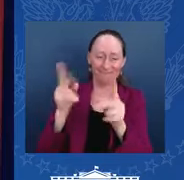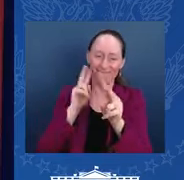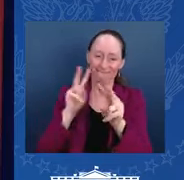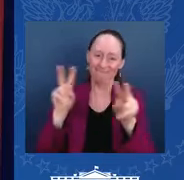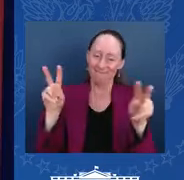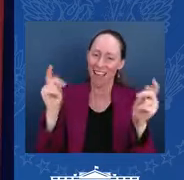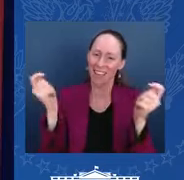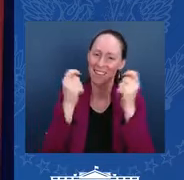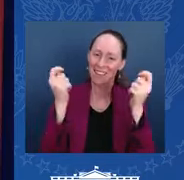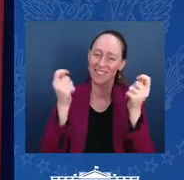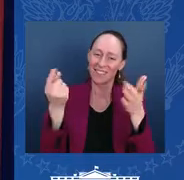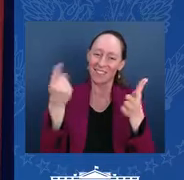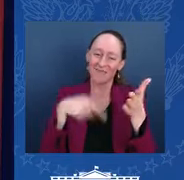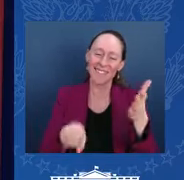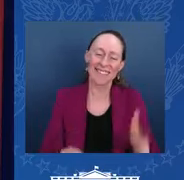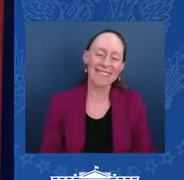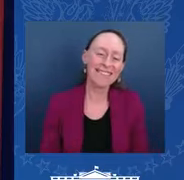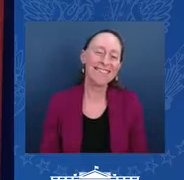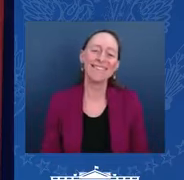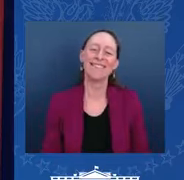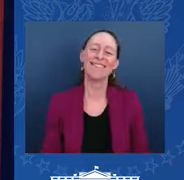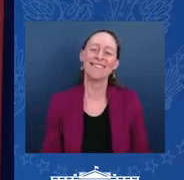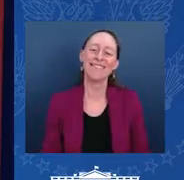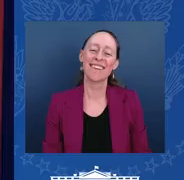Thanks. Most of them great.